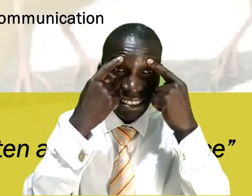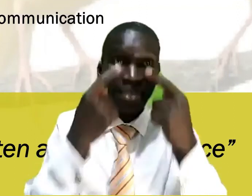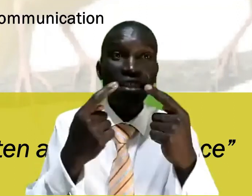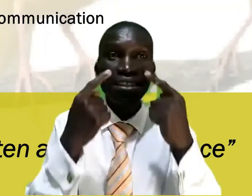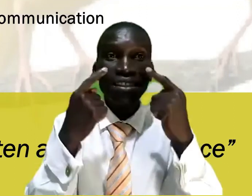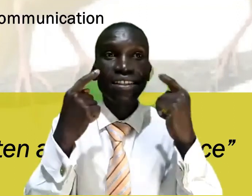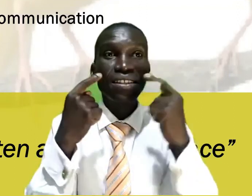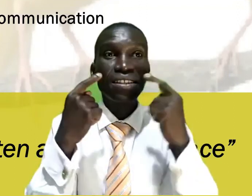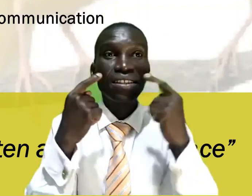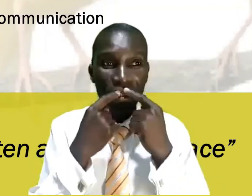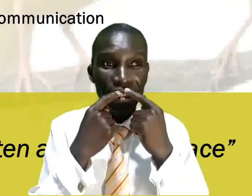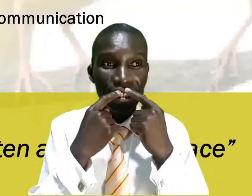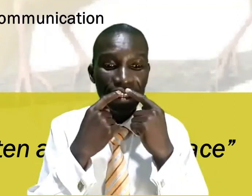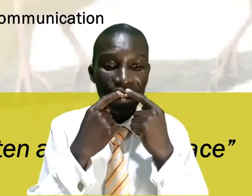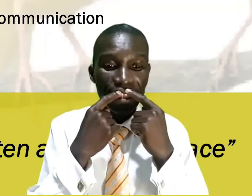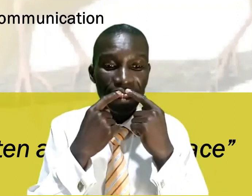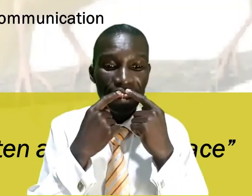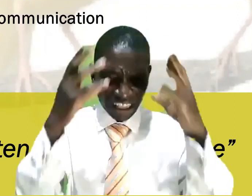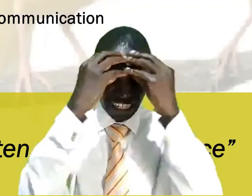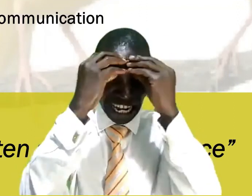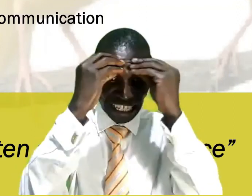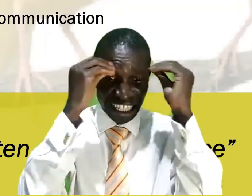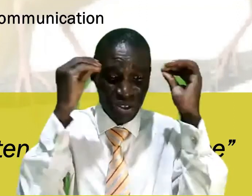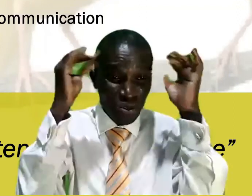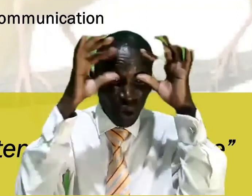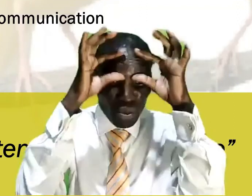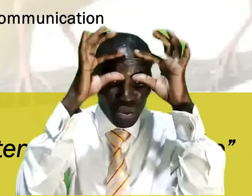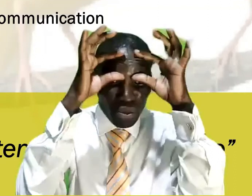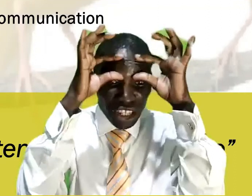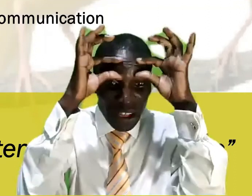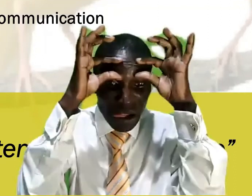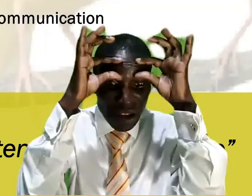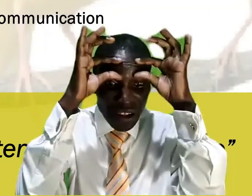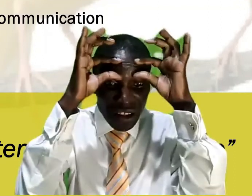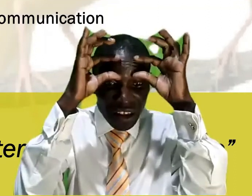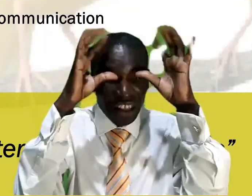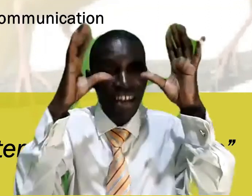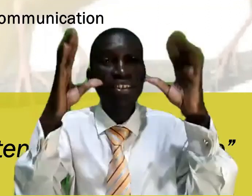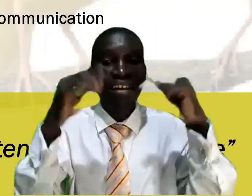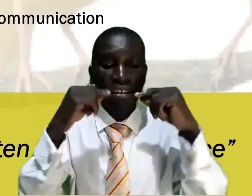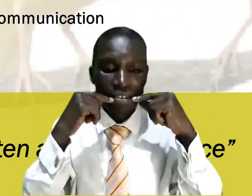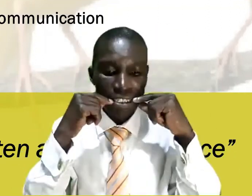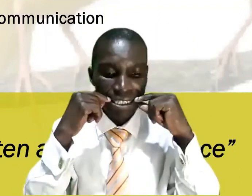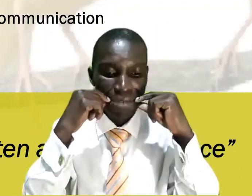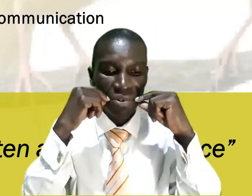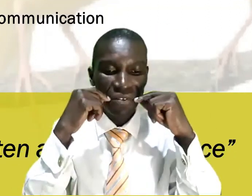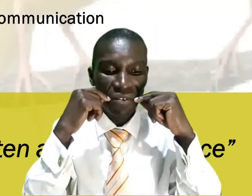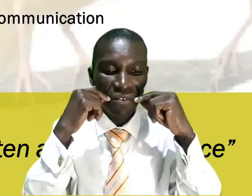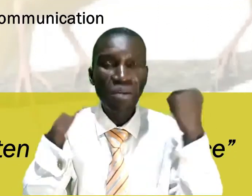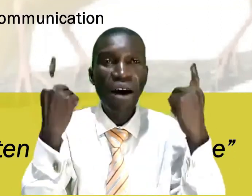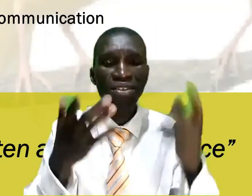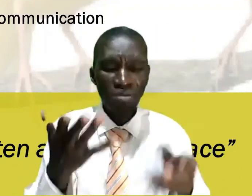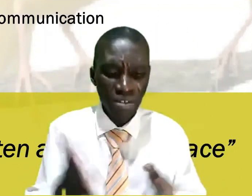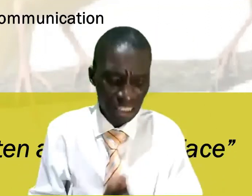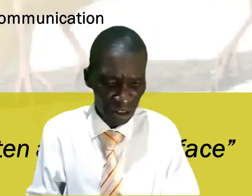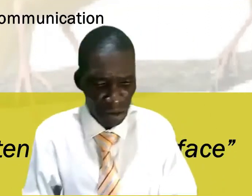eyes, the mouth, the lines that you form here, and the shape of the